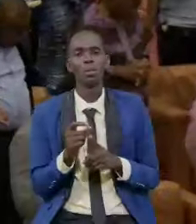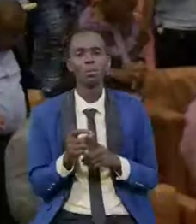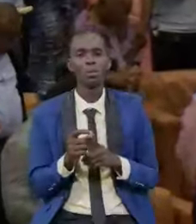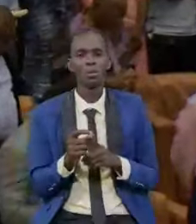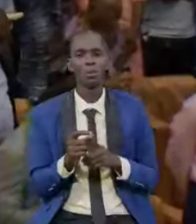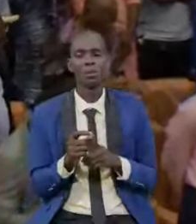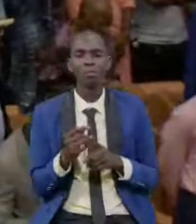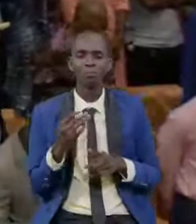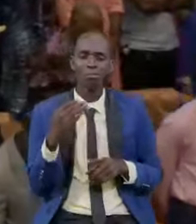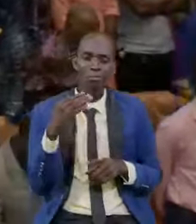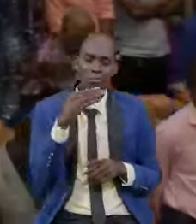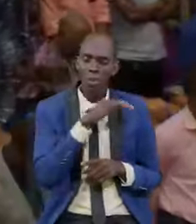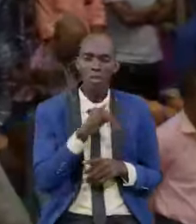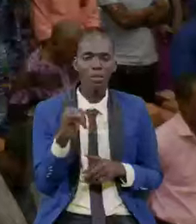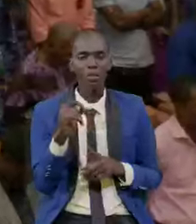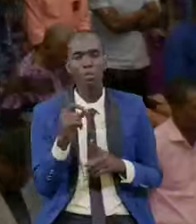lying,